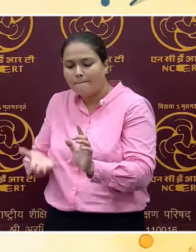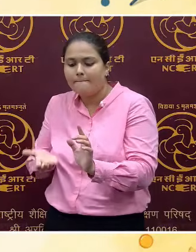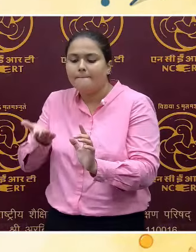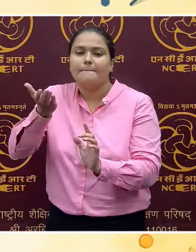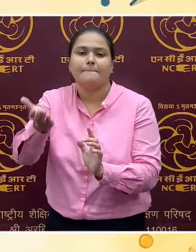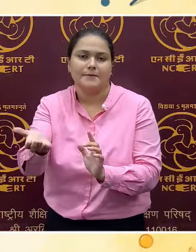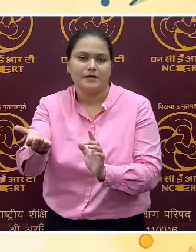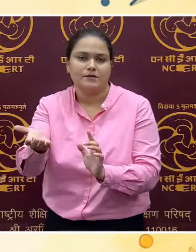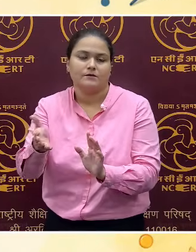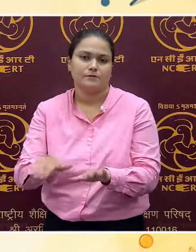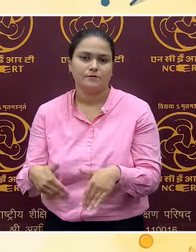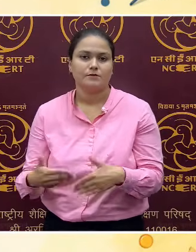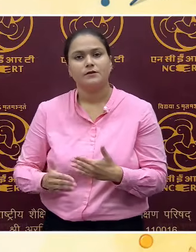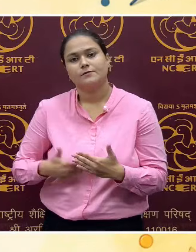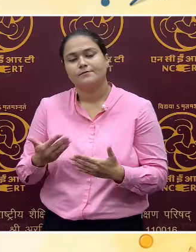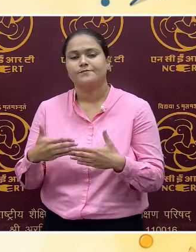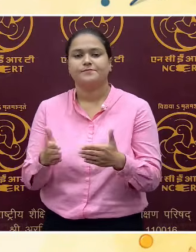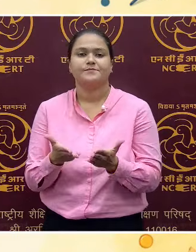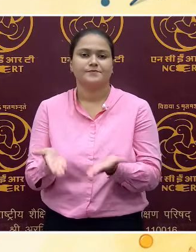answer. Okay.